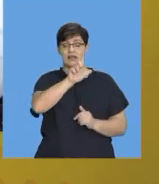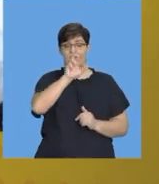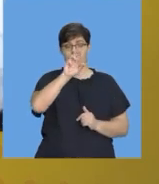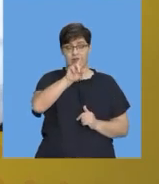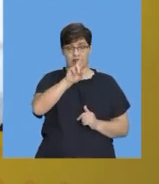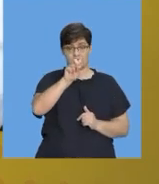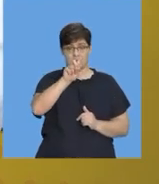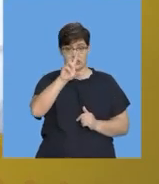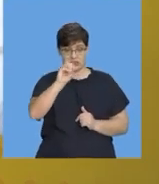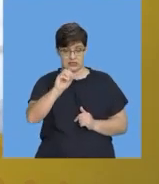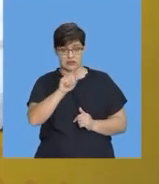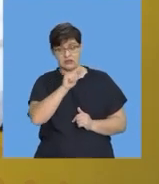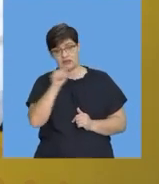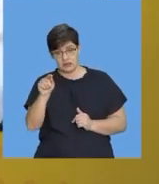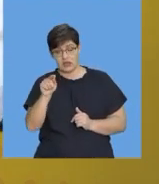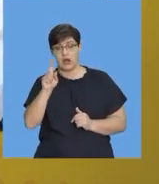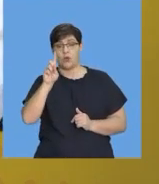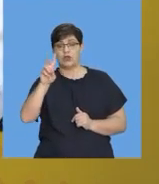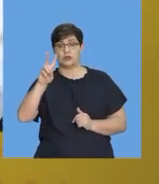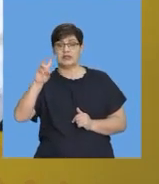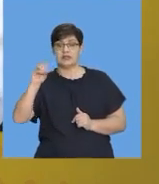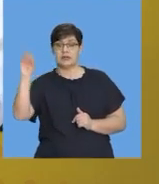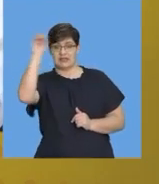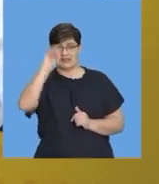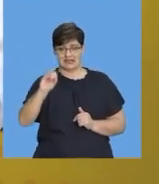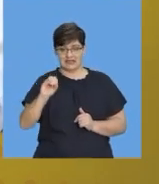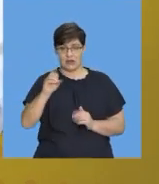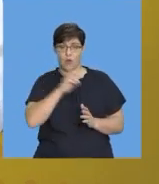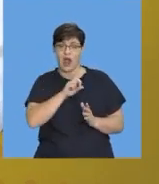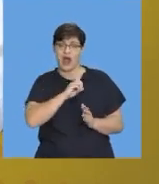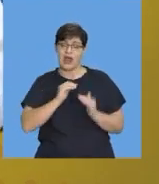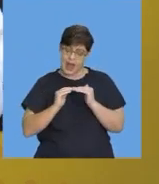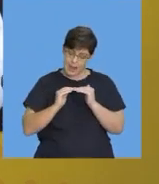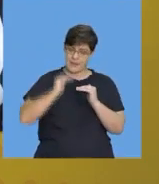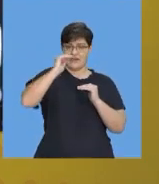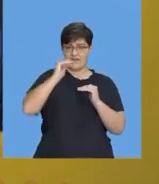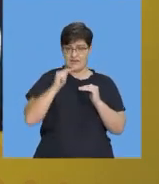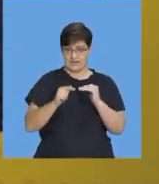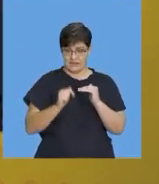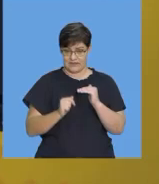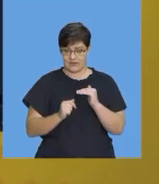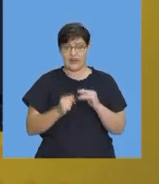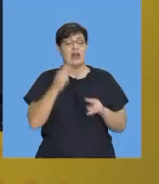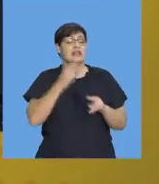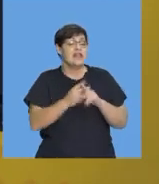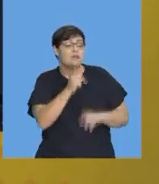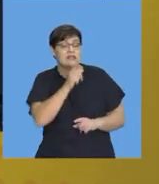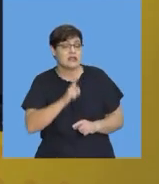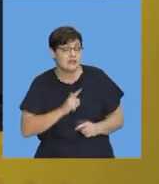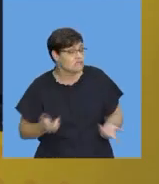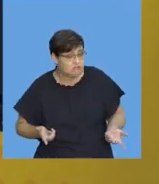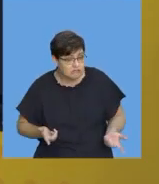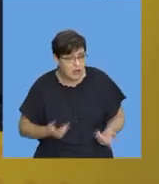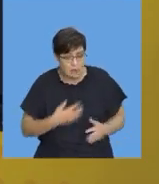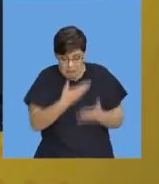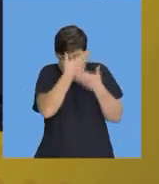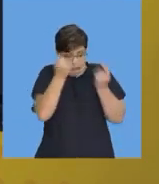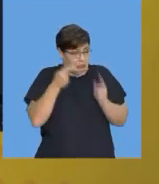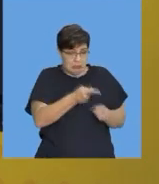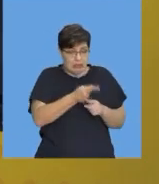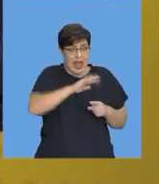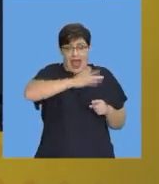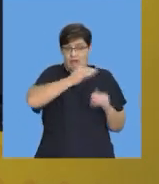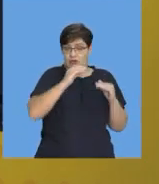rand 20 percentage 120%. Why? 20% above the average. Then I said, okay, my unknown, which